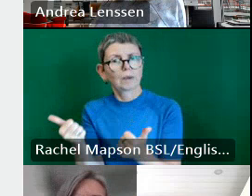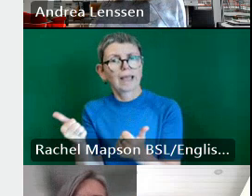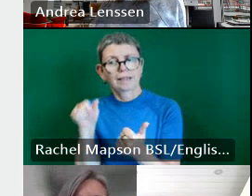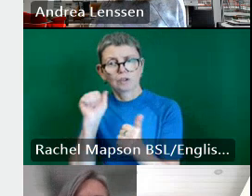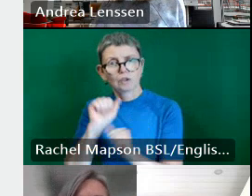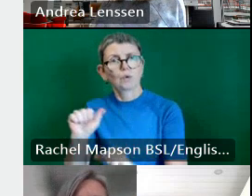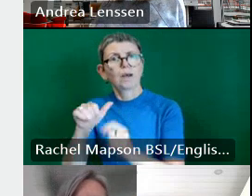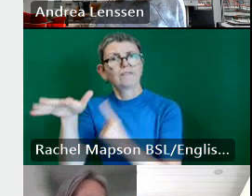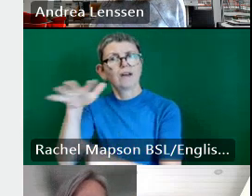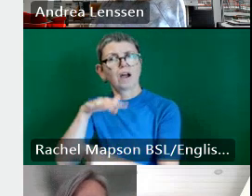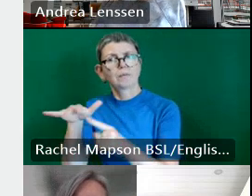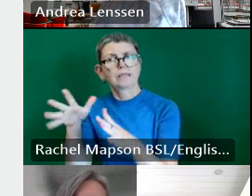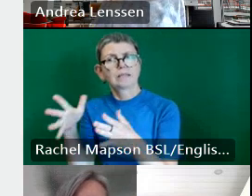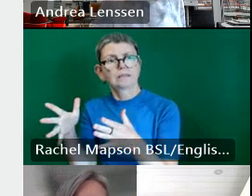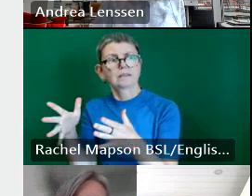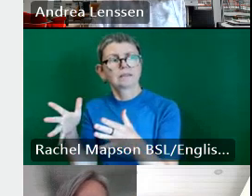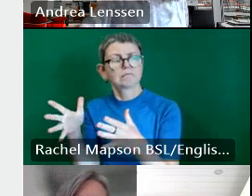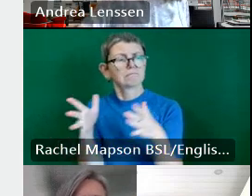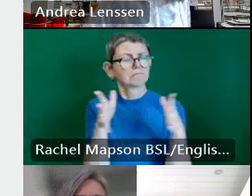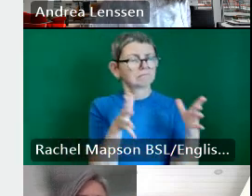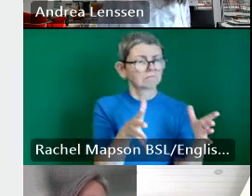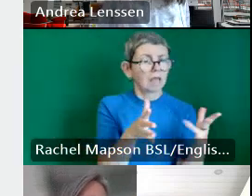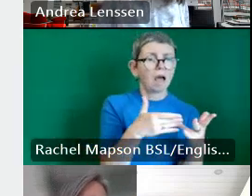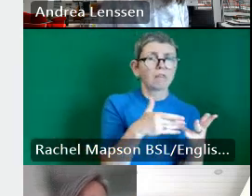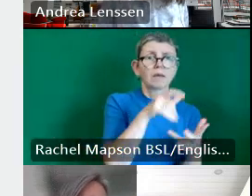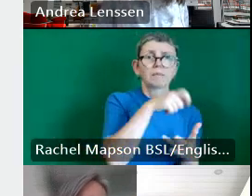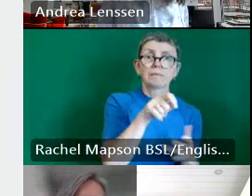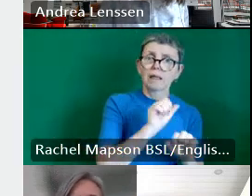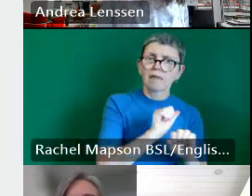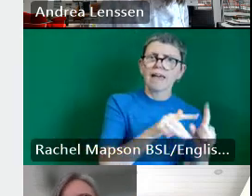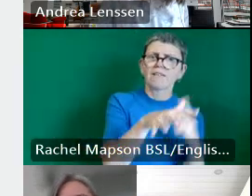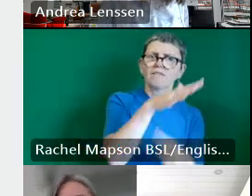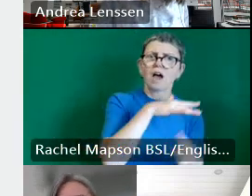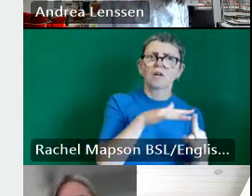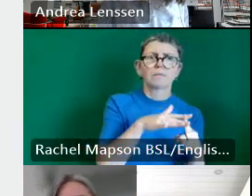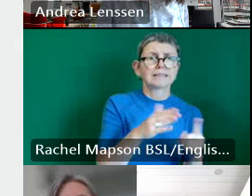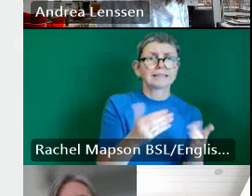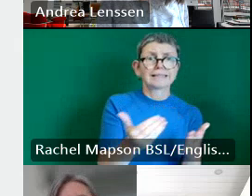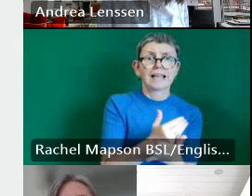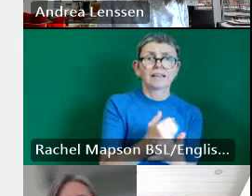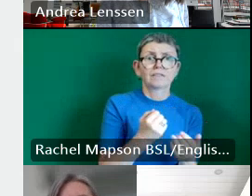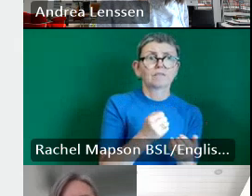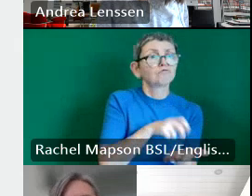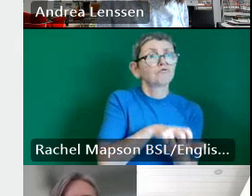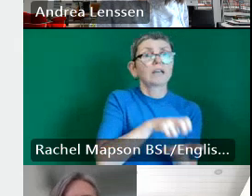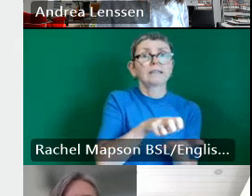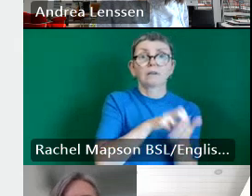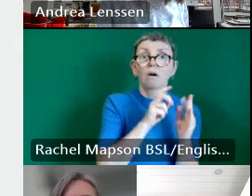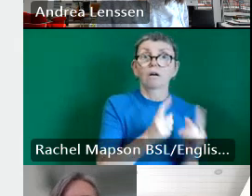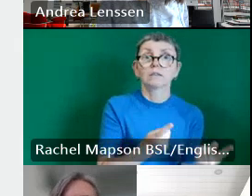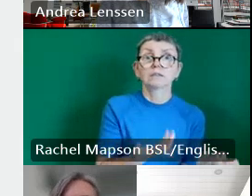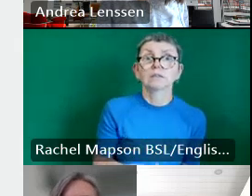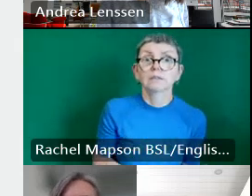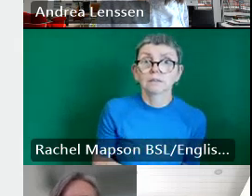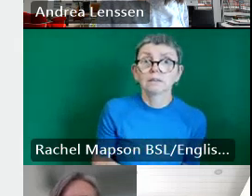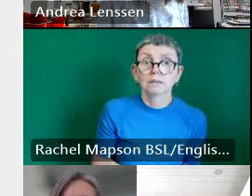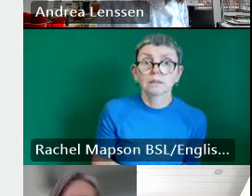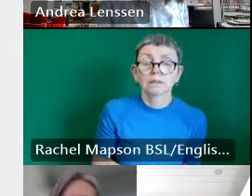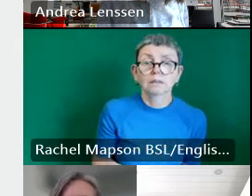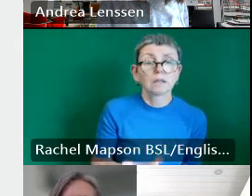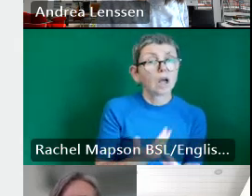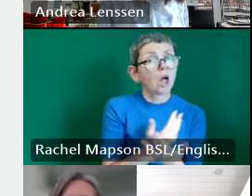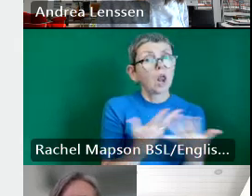people live in that don't have a safe space to exercise. One of the major things under the pandemic, a lot of racialized